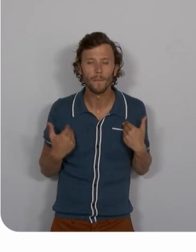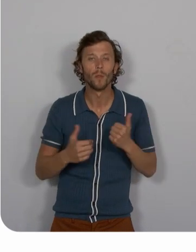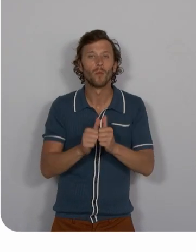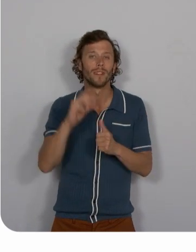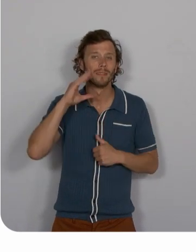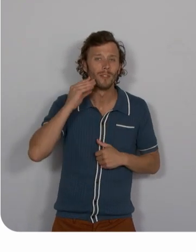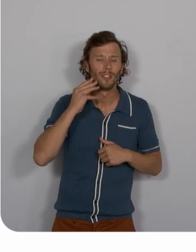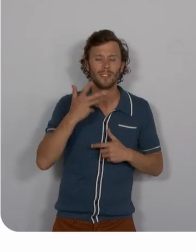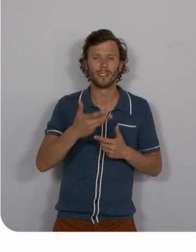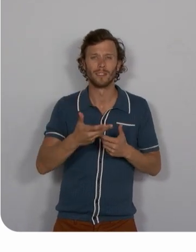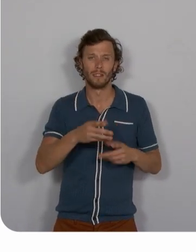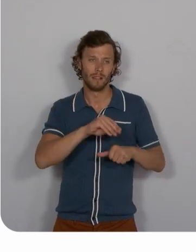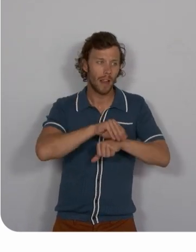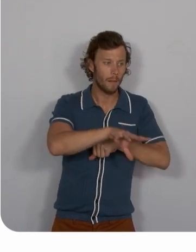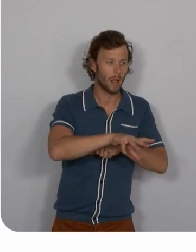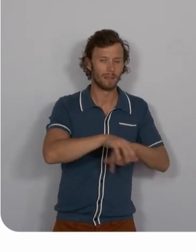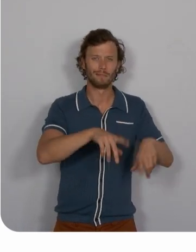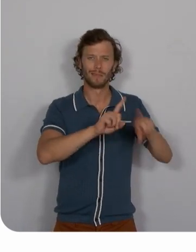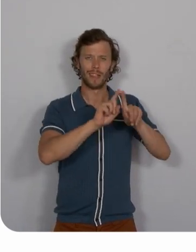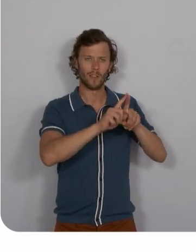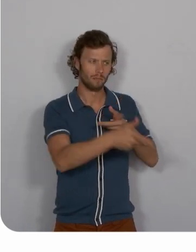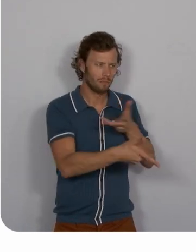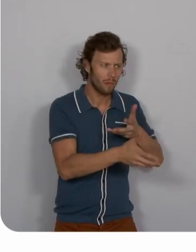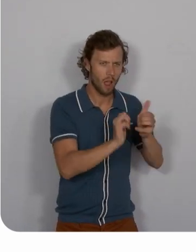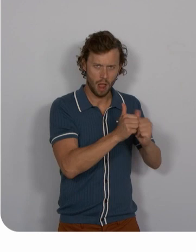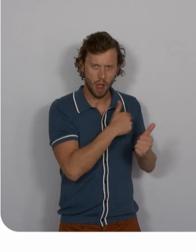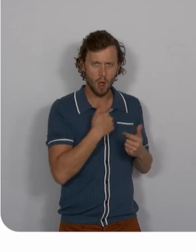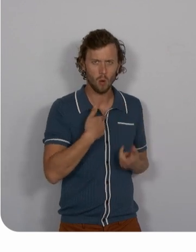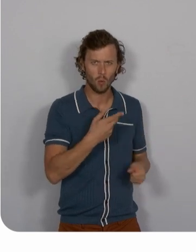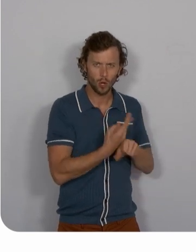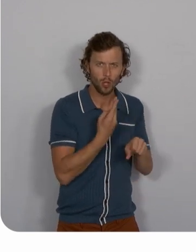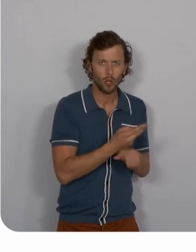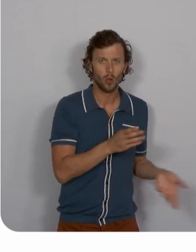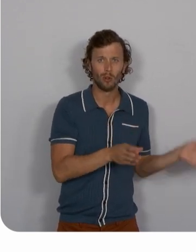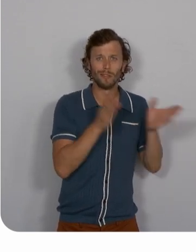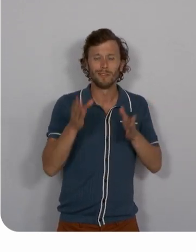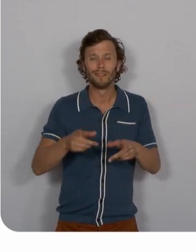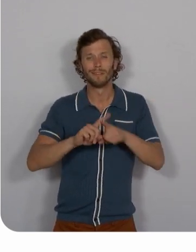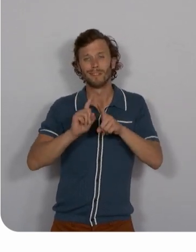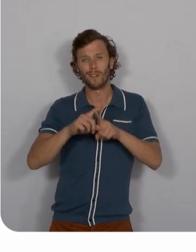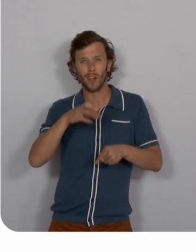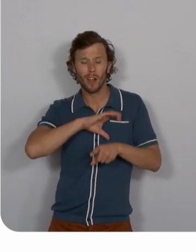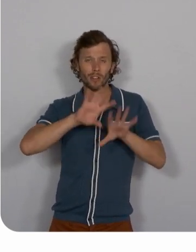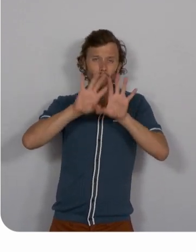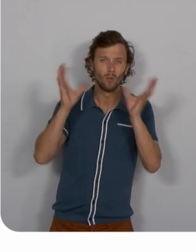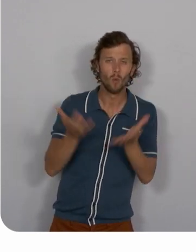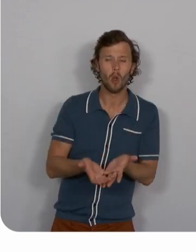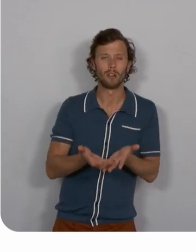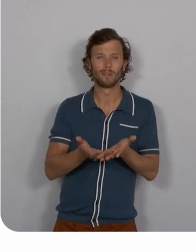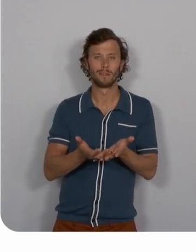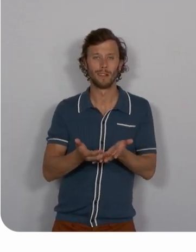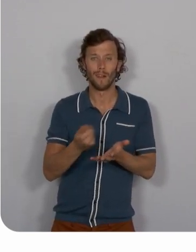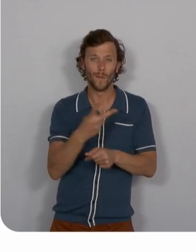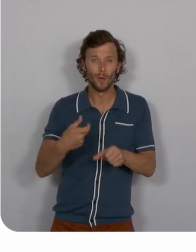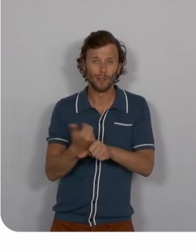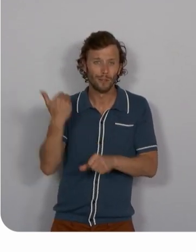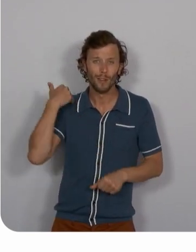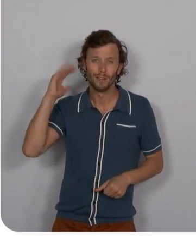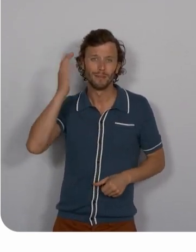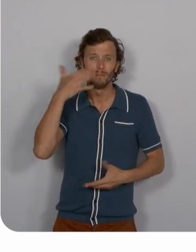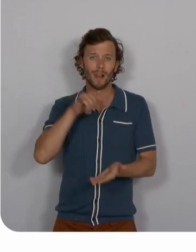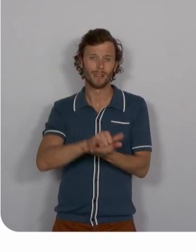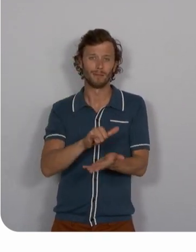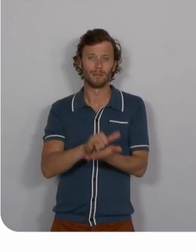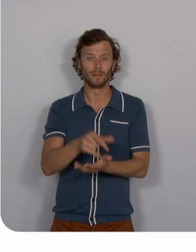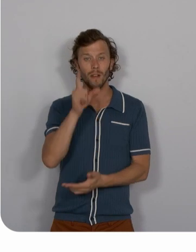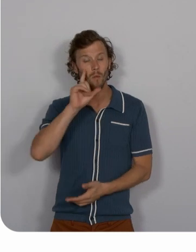and applications that seemed like science fiction only a few years ago. On behalf of our entire team, it